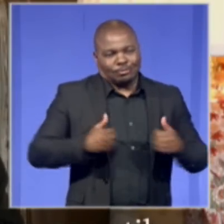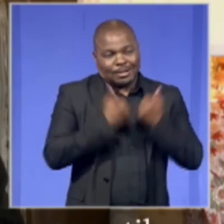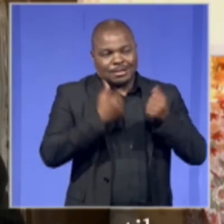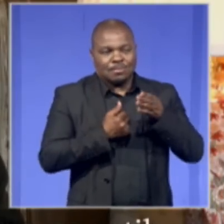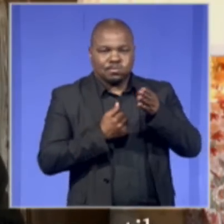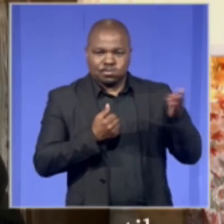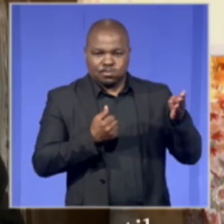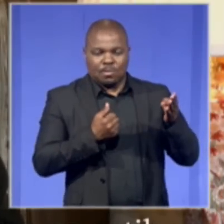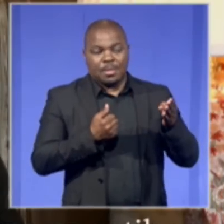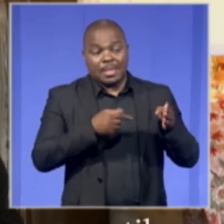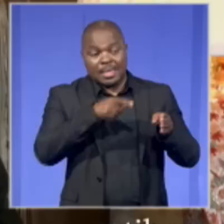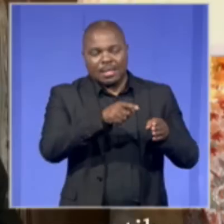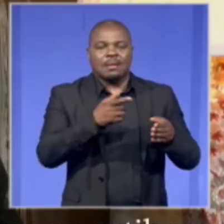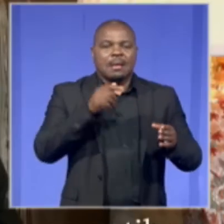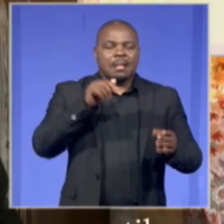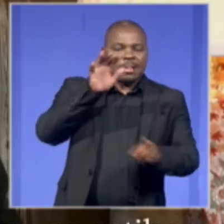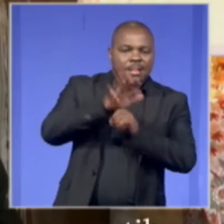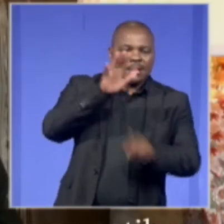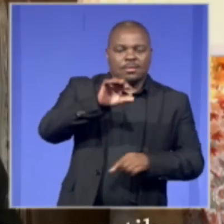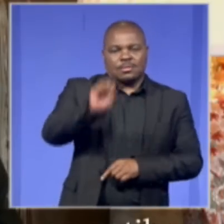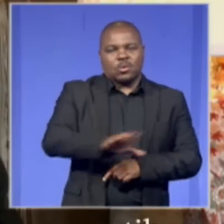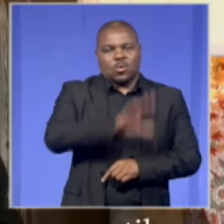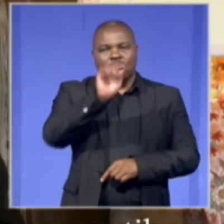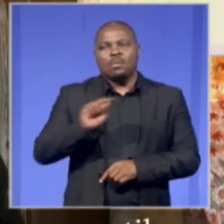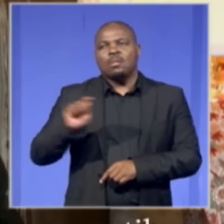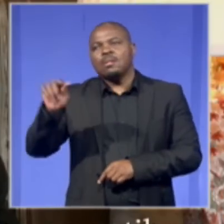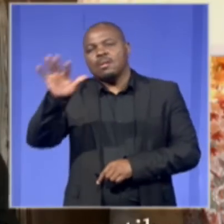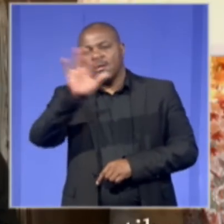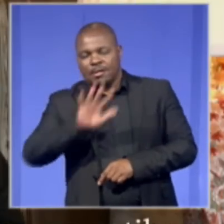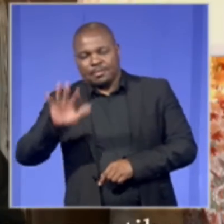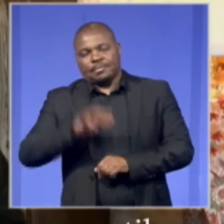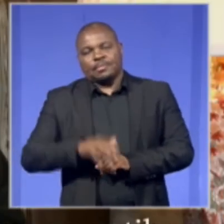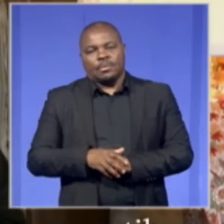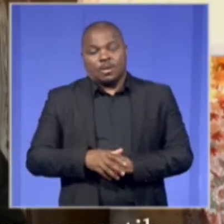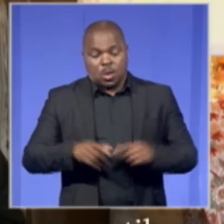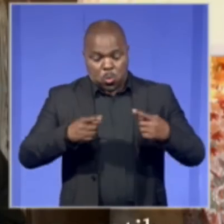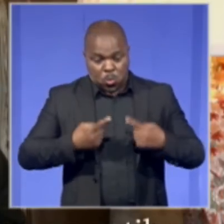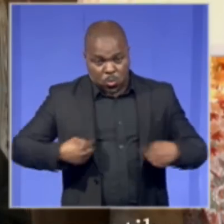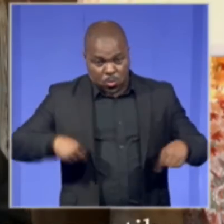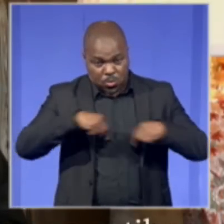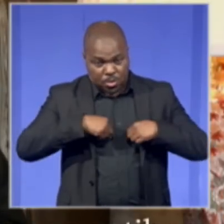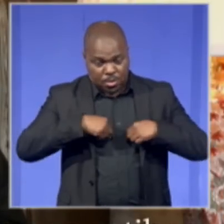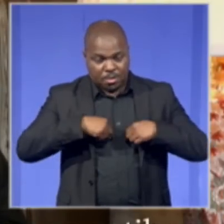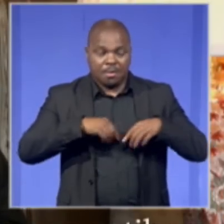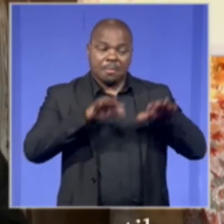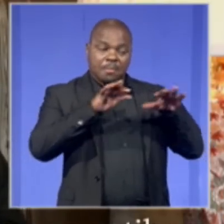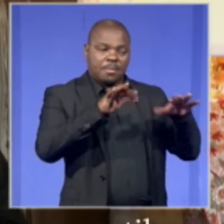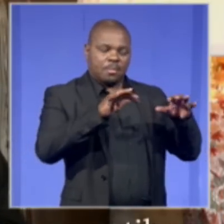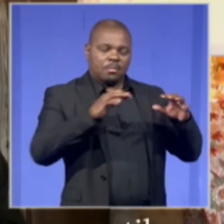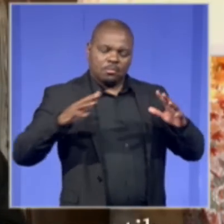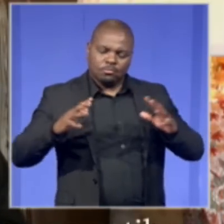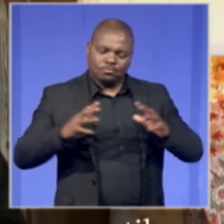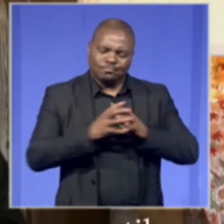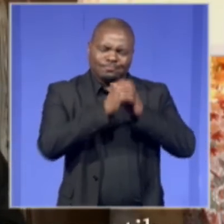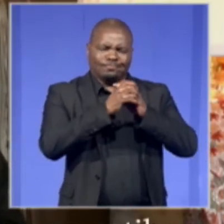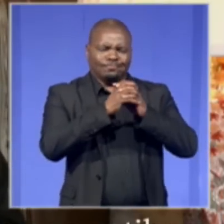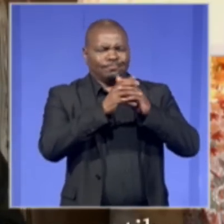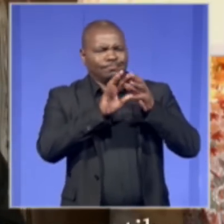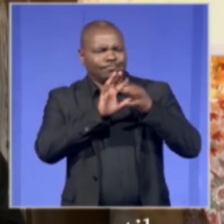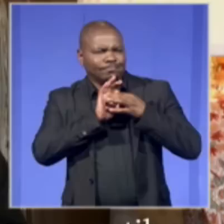affected various parts of the country. As a people, our unity, determination,